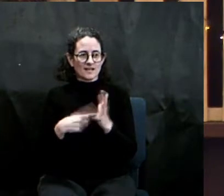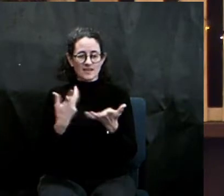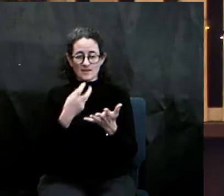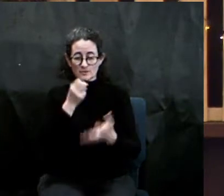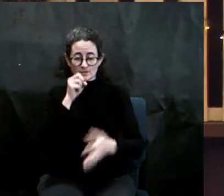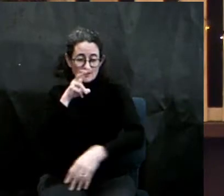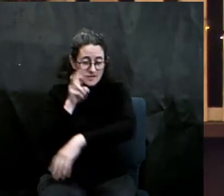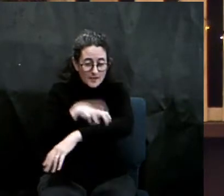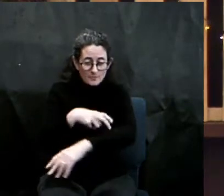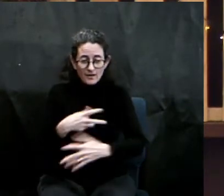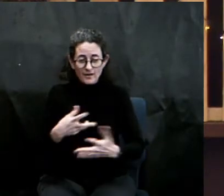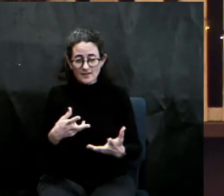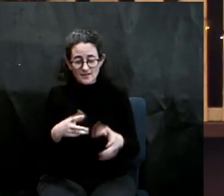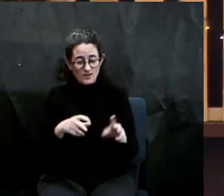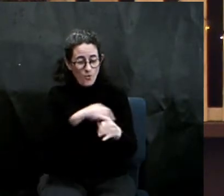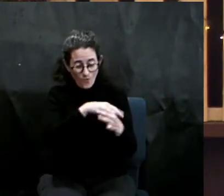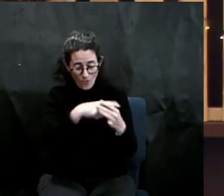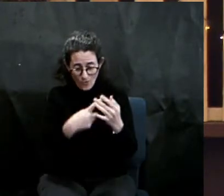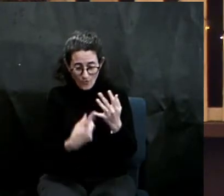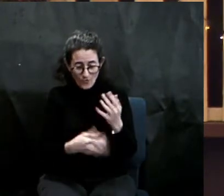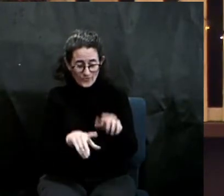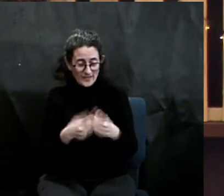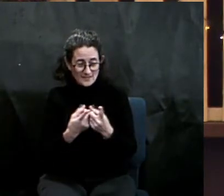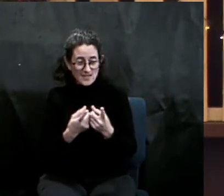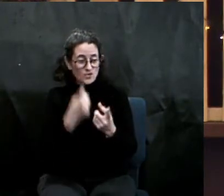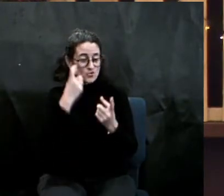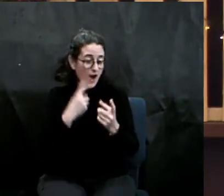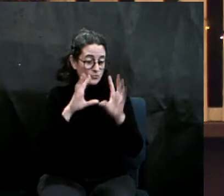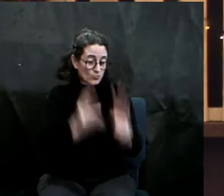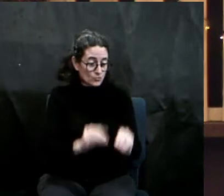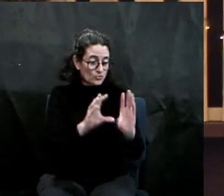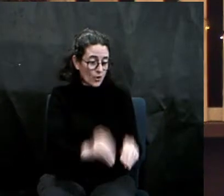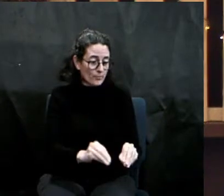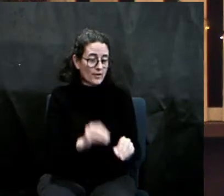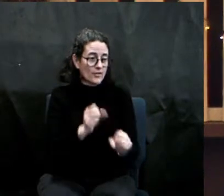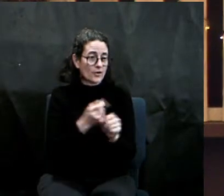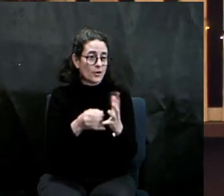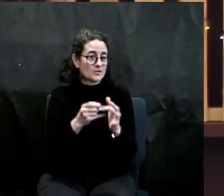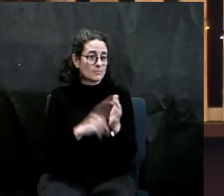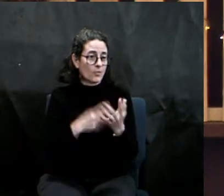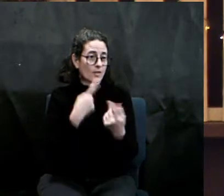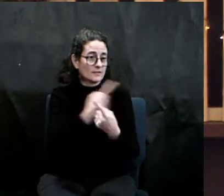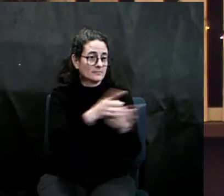of the gospel, but the gospel is unstoppable.